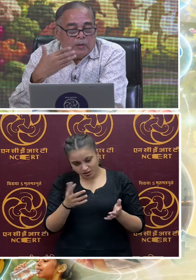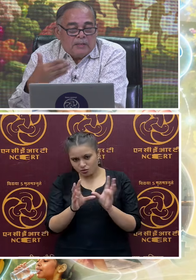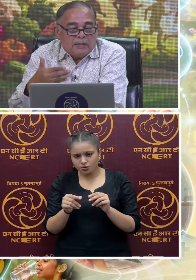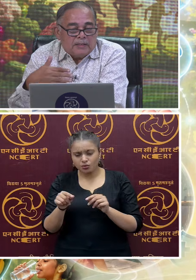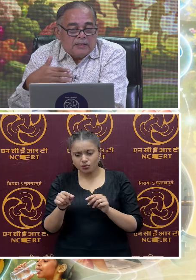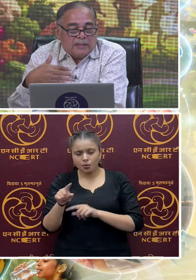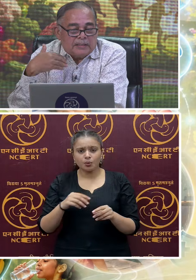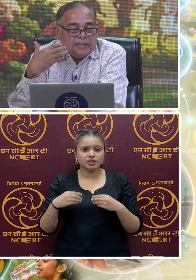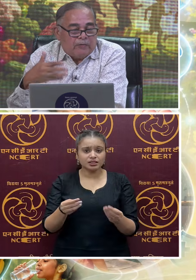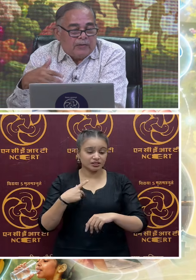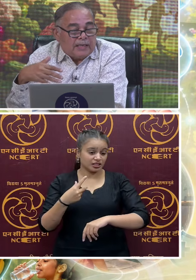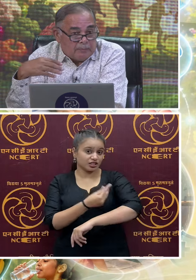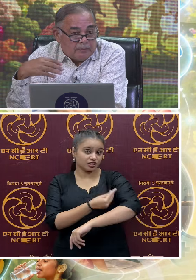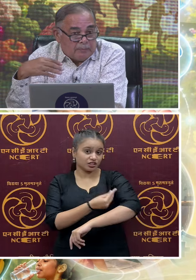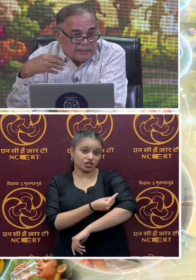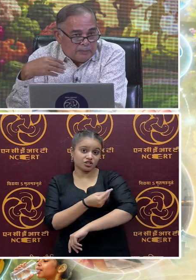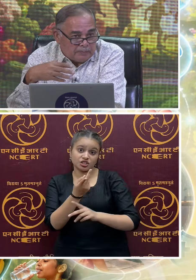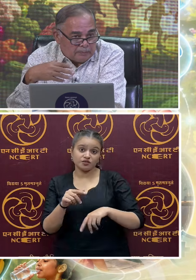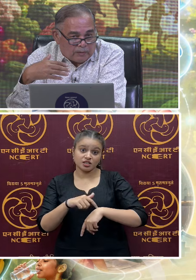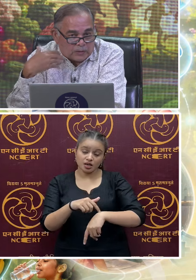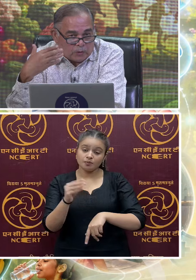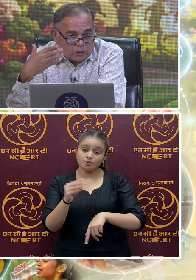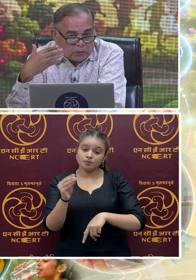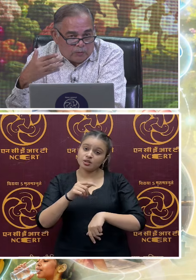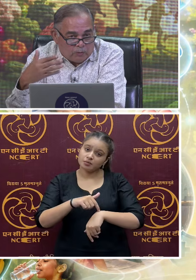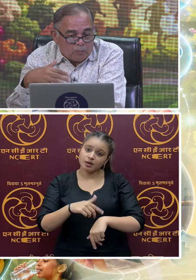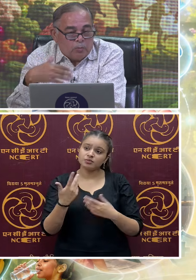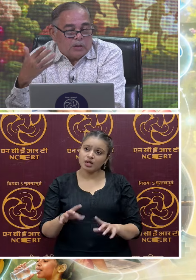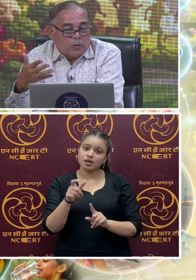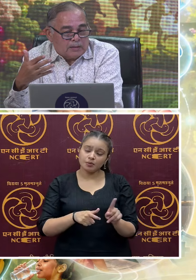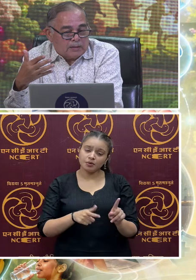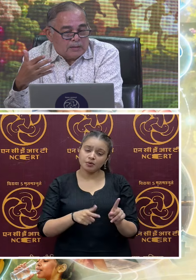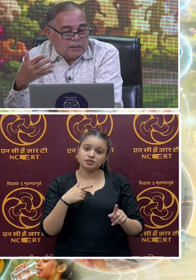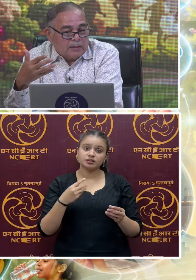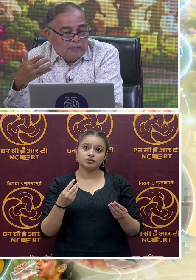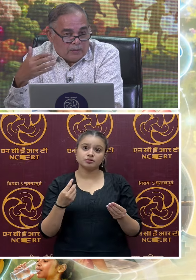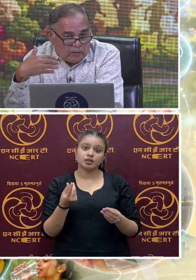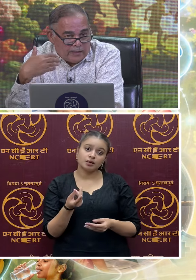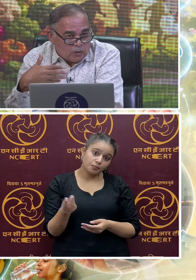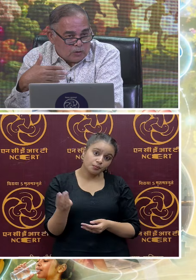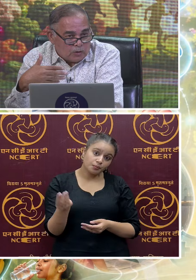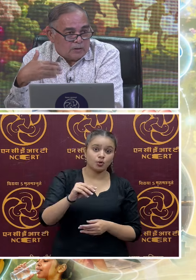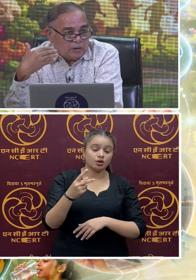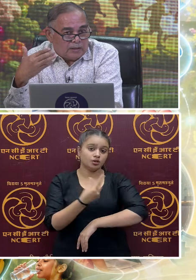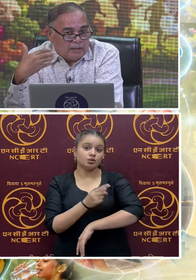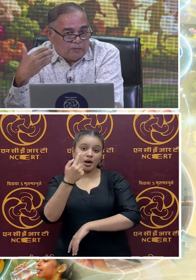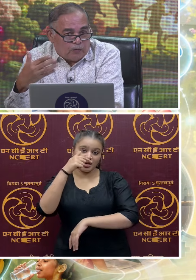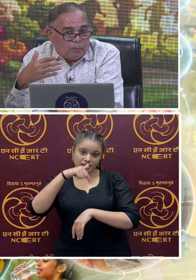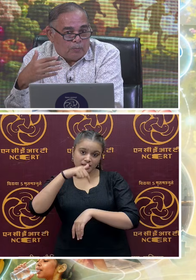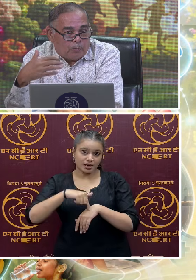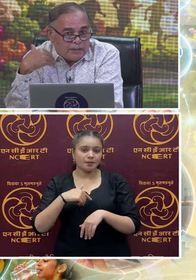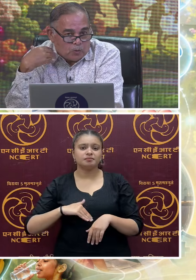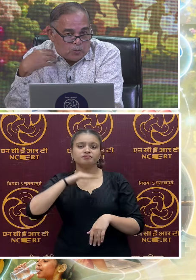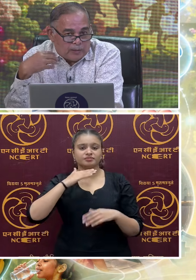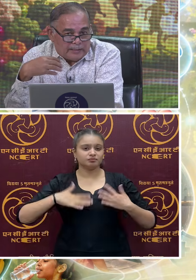have to give these injection at different time, and sometimes one has to give booster doses. One dose is not enough